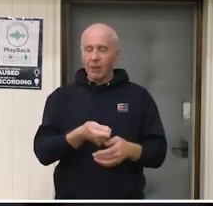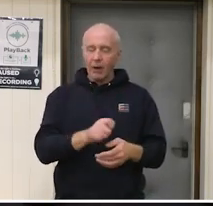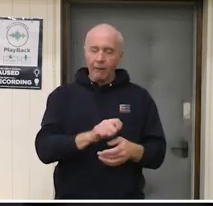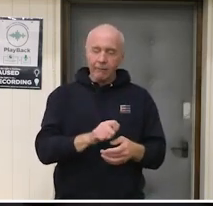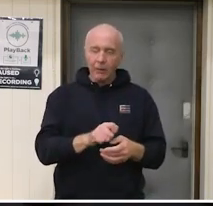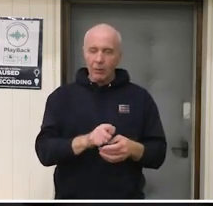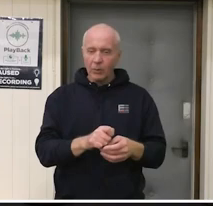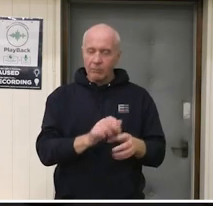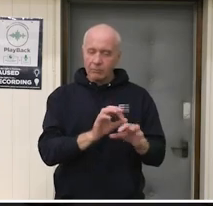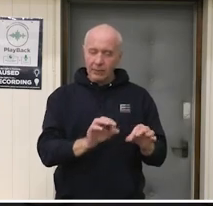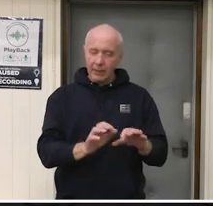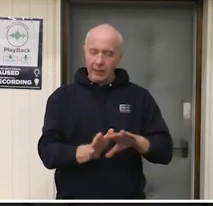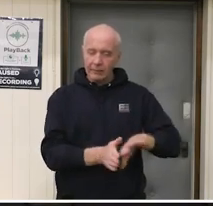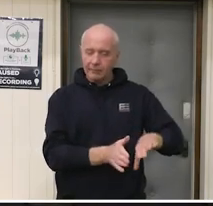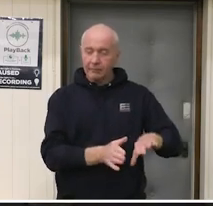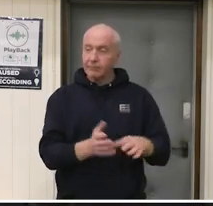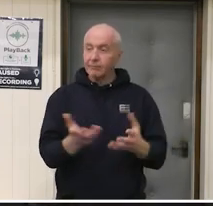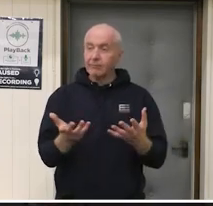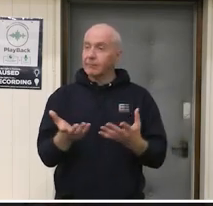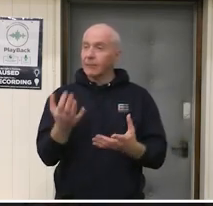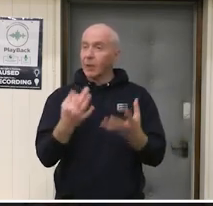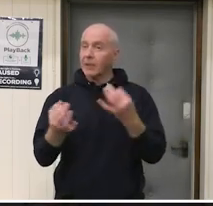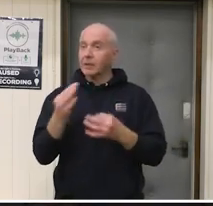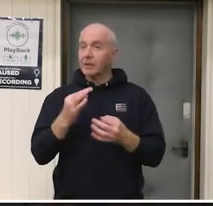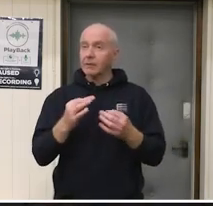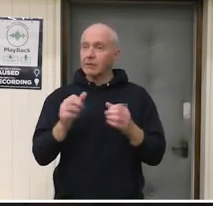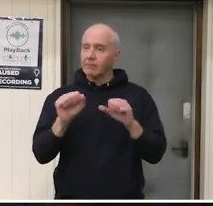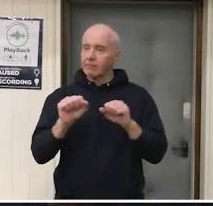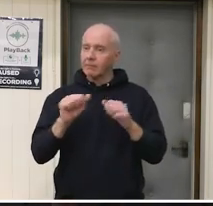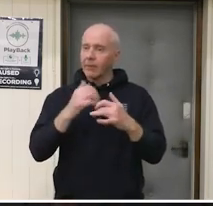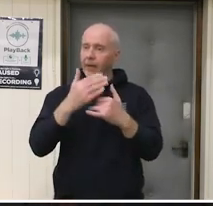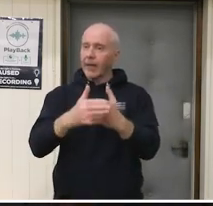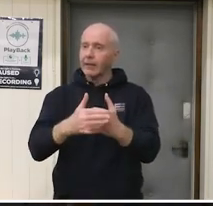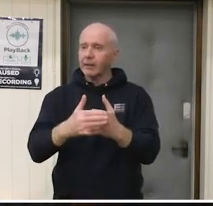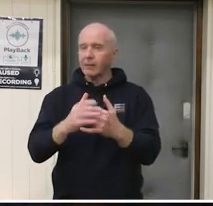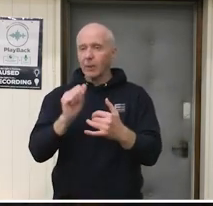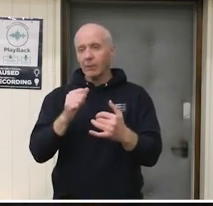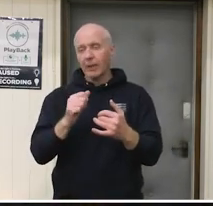got any questions, hold on till the end of this evening's talk. There'll be a bit of a Q&A.